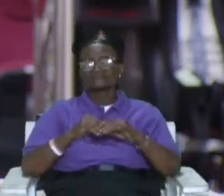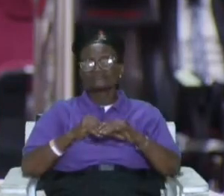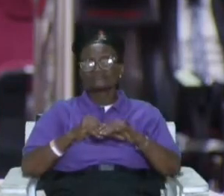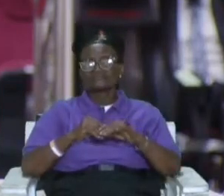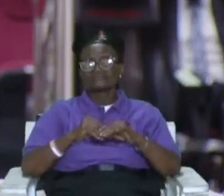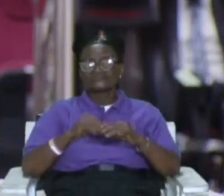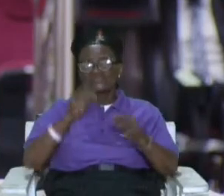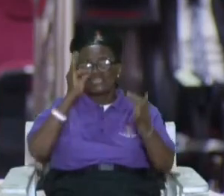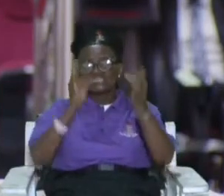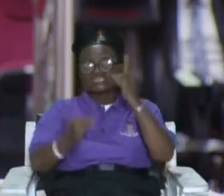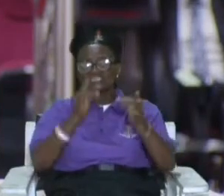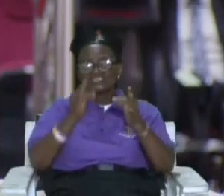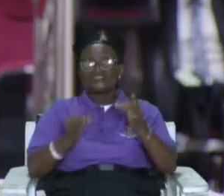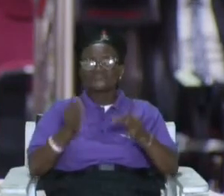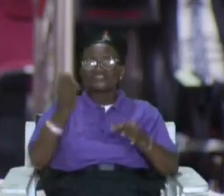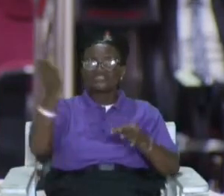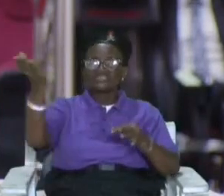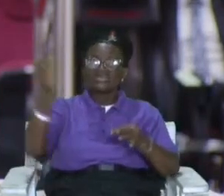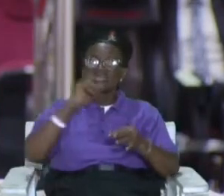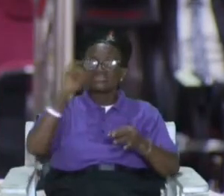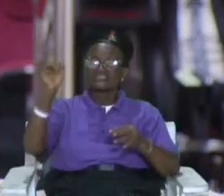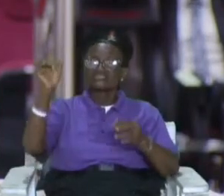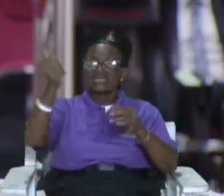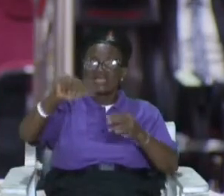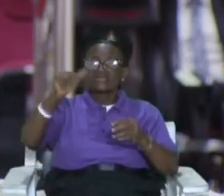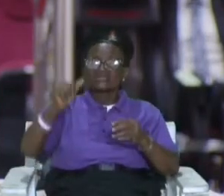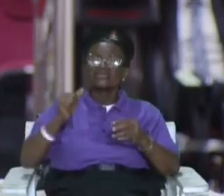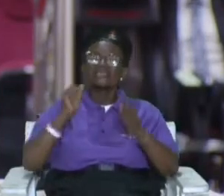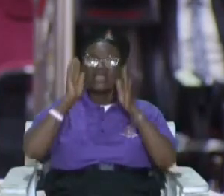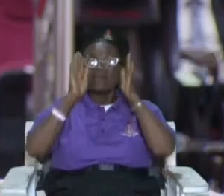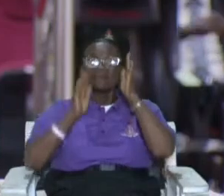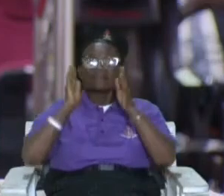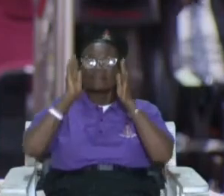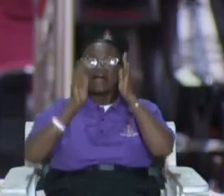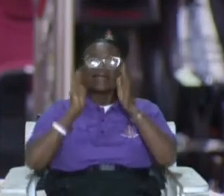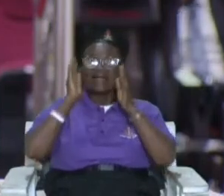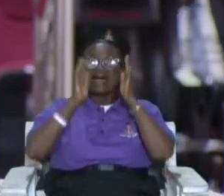if there is any embarrassment coming my way,